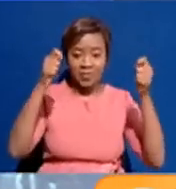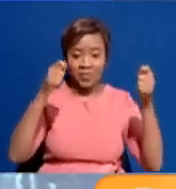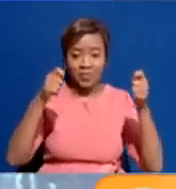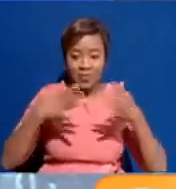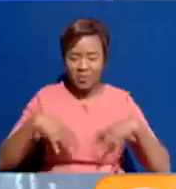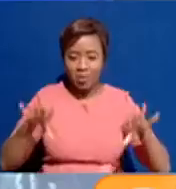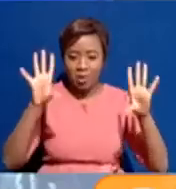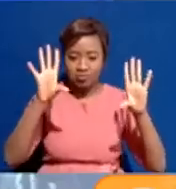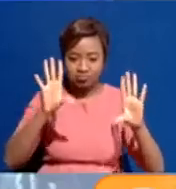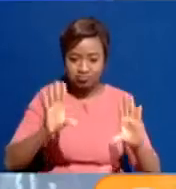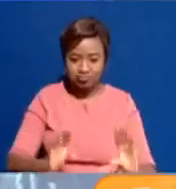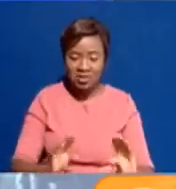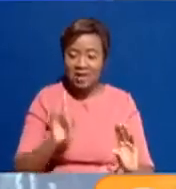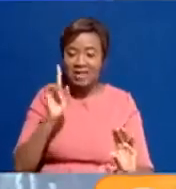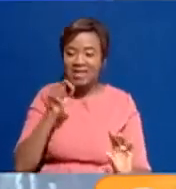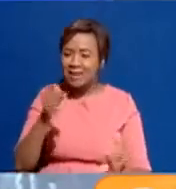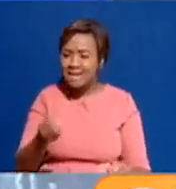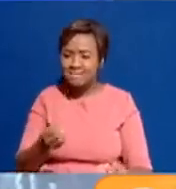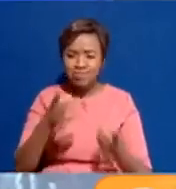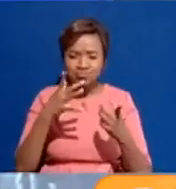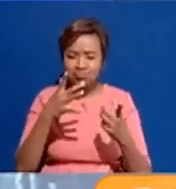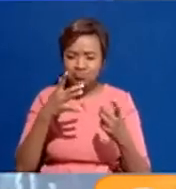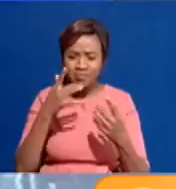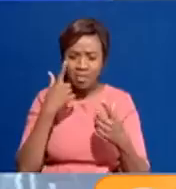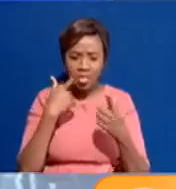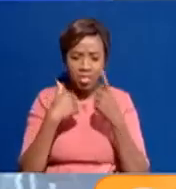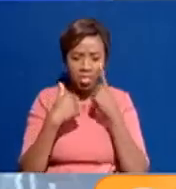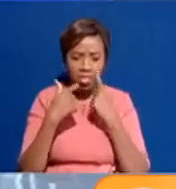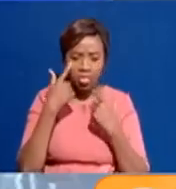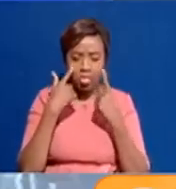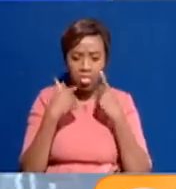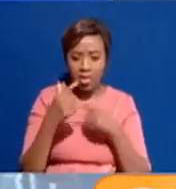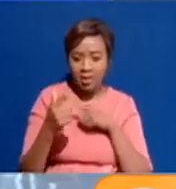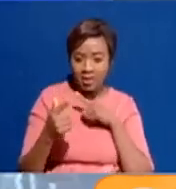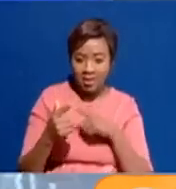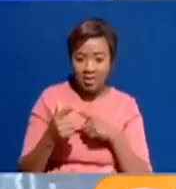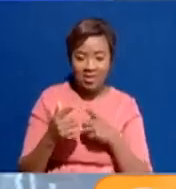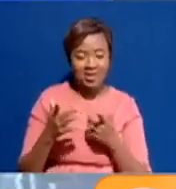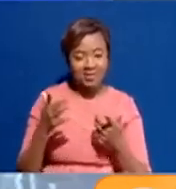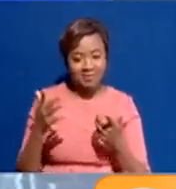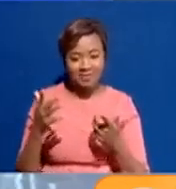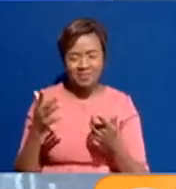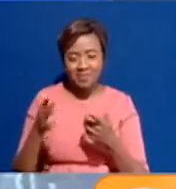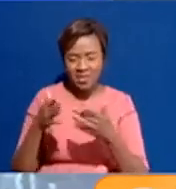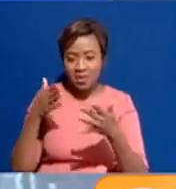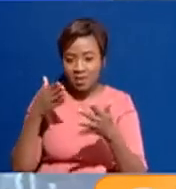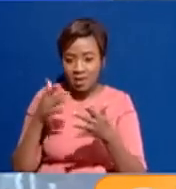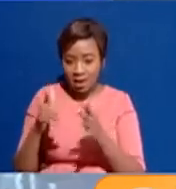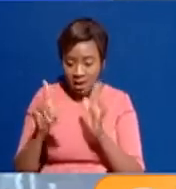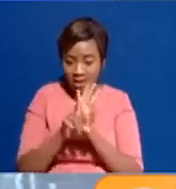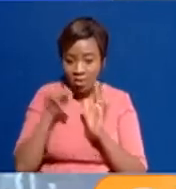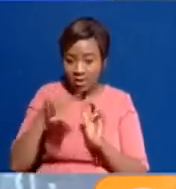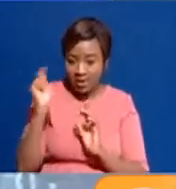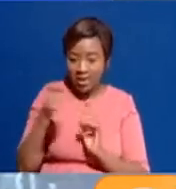Tear gas is a chemical weapon banned in war, but is legal in Kenya for law enforcement